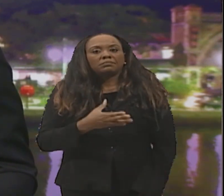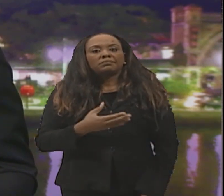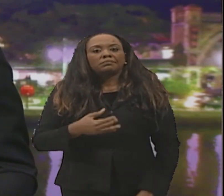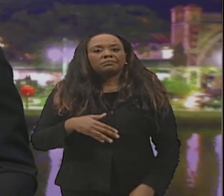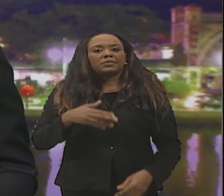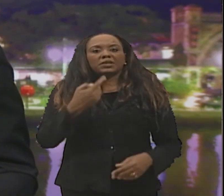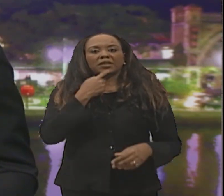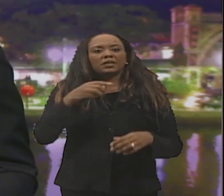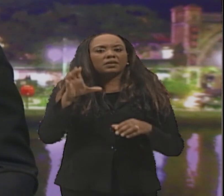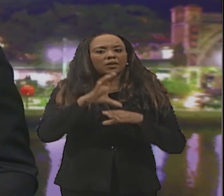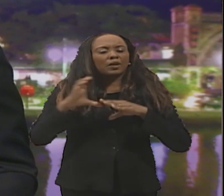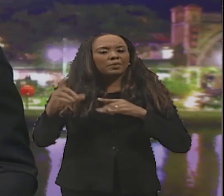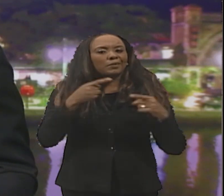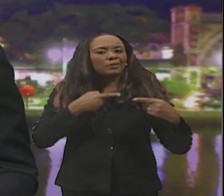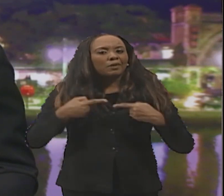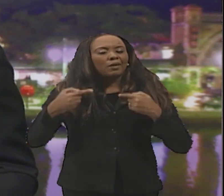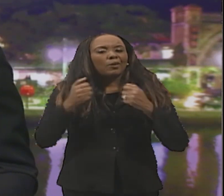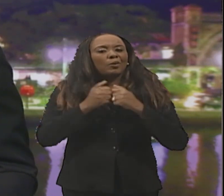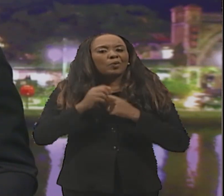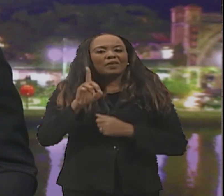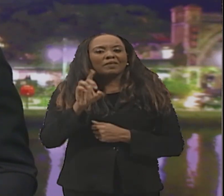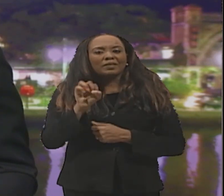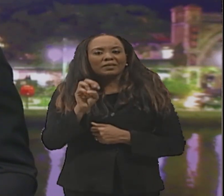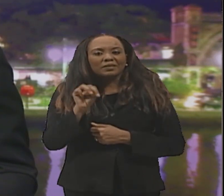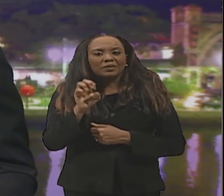the Caribbean struggles with dementia.